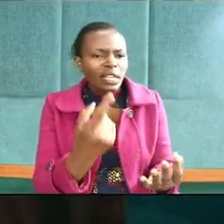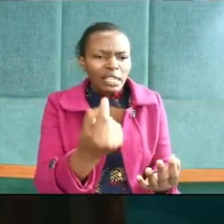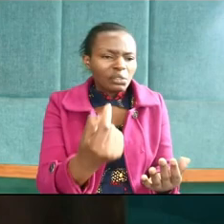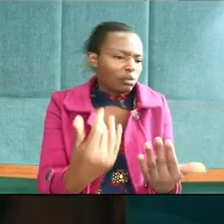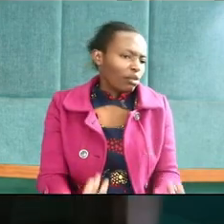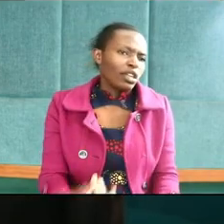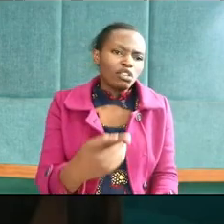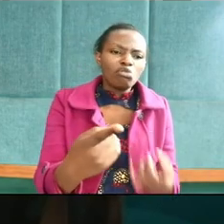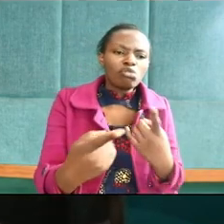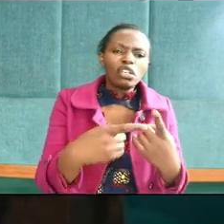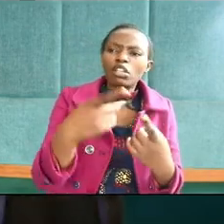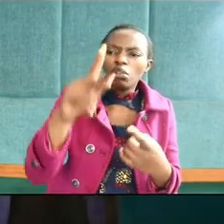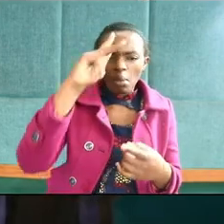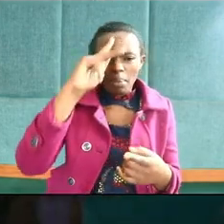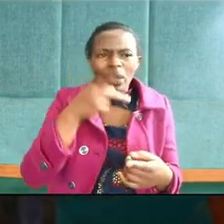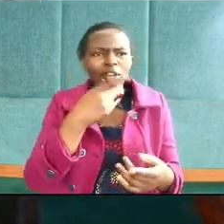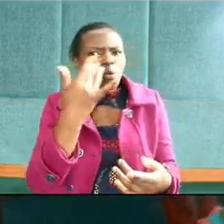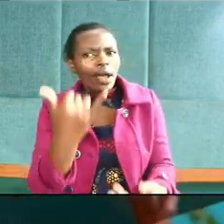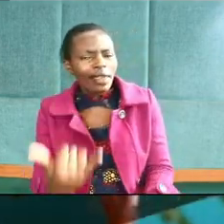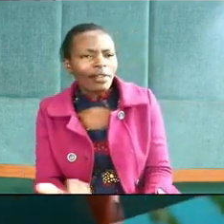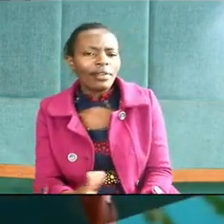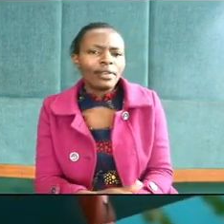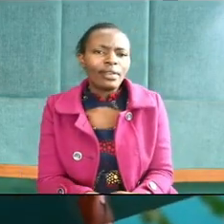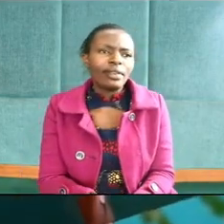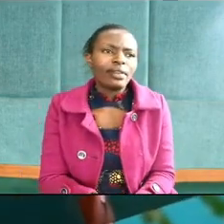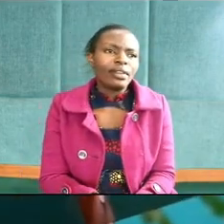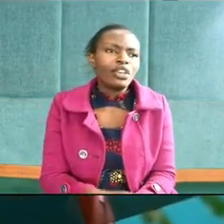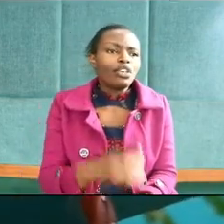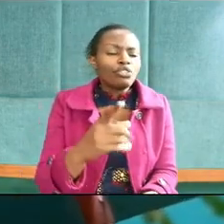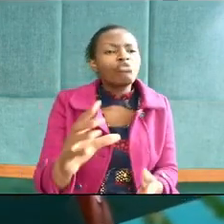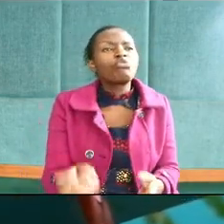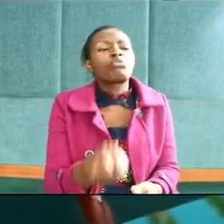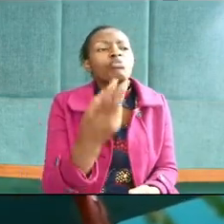You are grown up, you are in a marriage now.